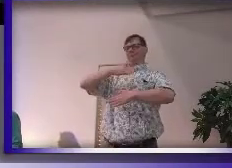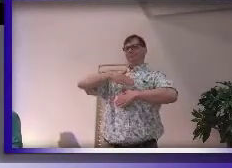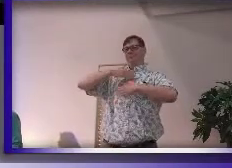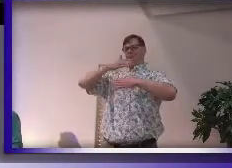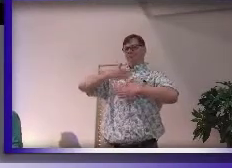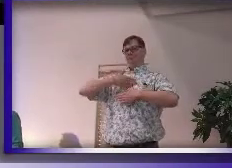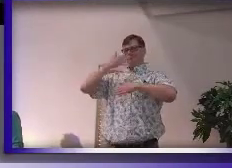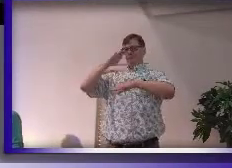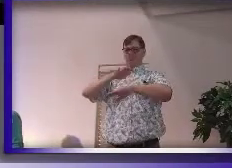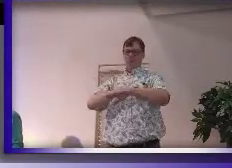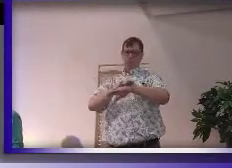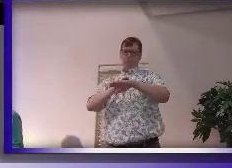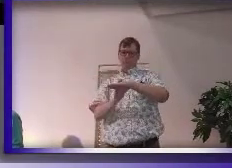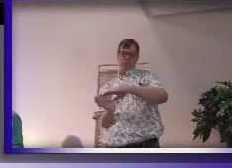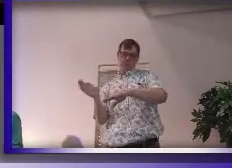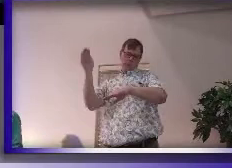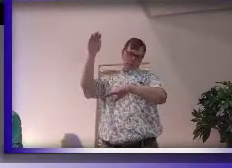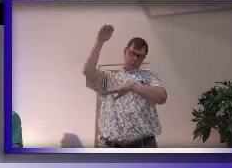us.